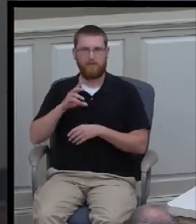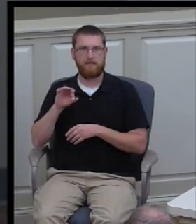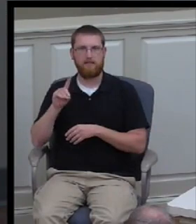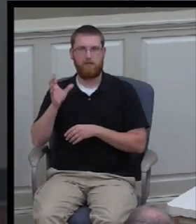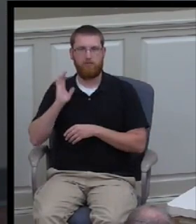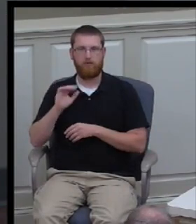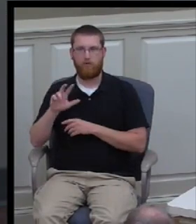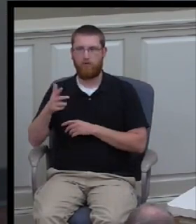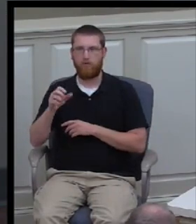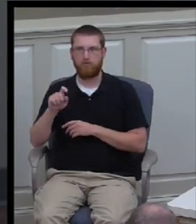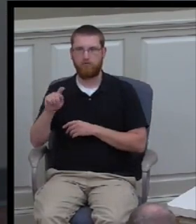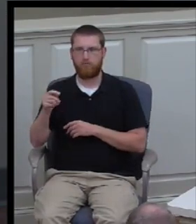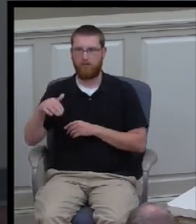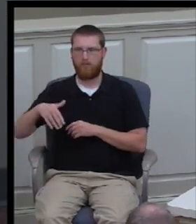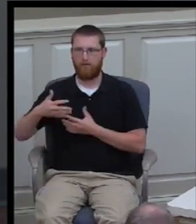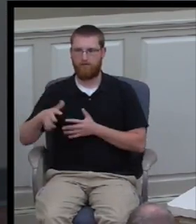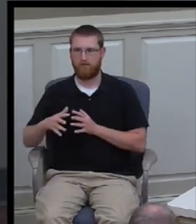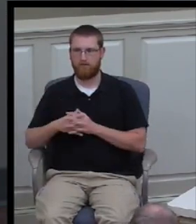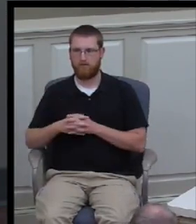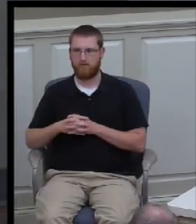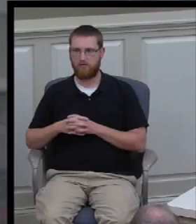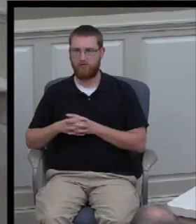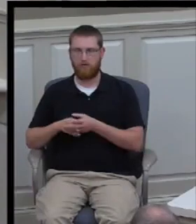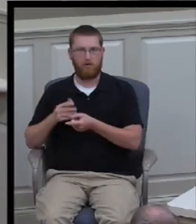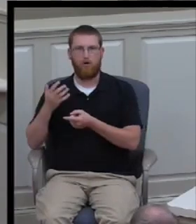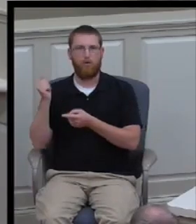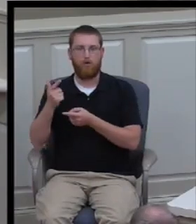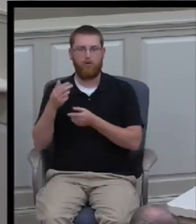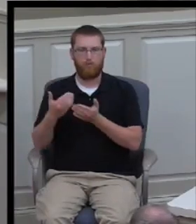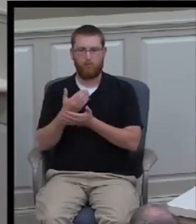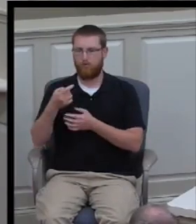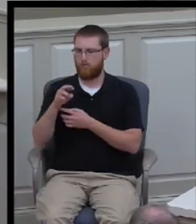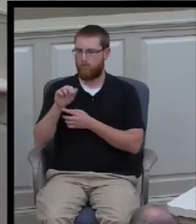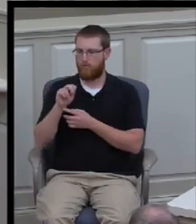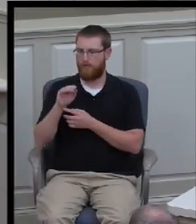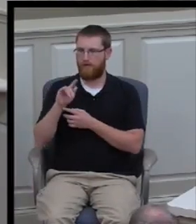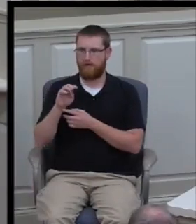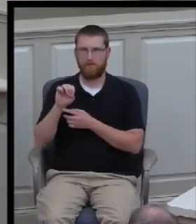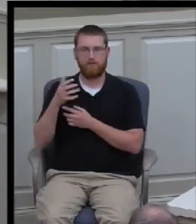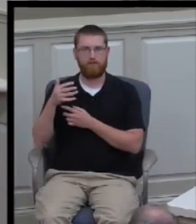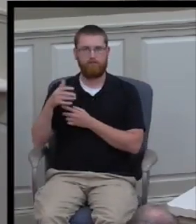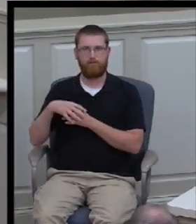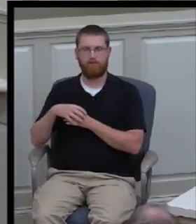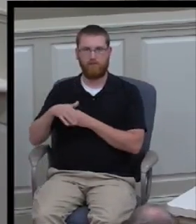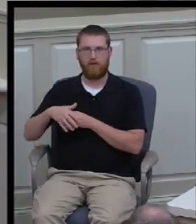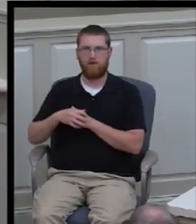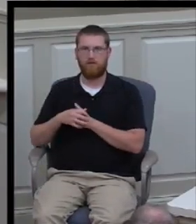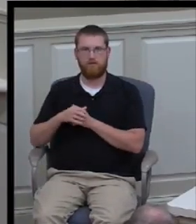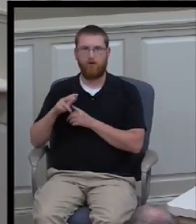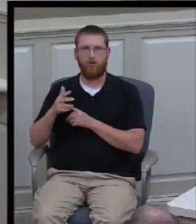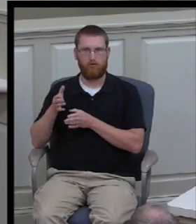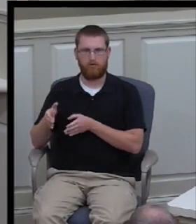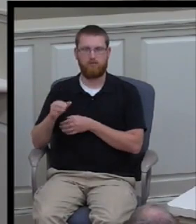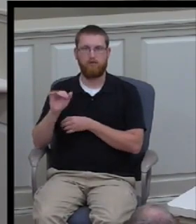on 3rd Street, which has not been done. Well, all the new granite that we're putting in right now, we'll be doing, and if it needs to be done on 3rd Street, yeah,